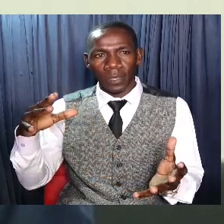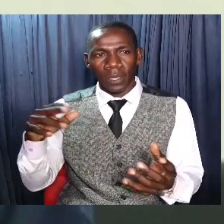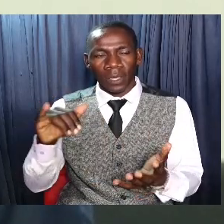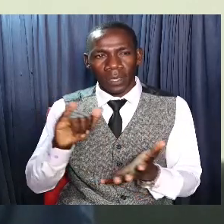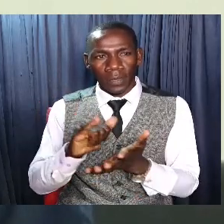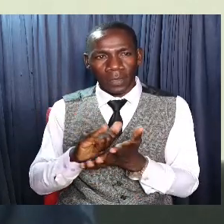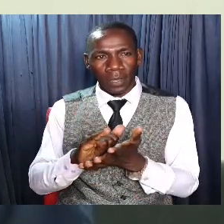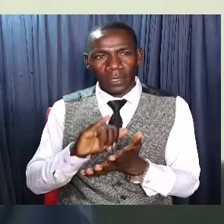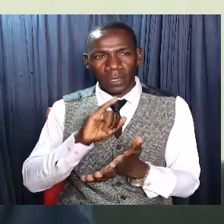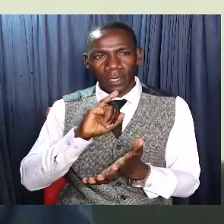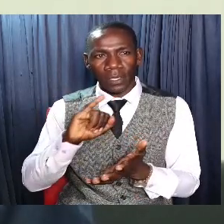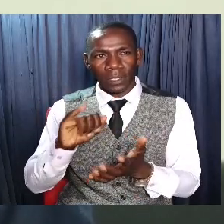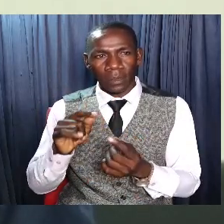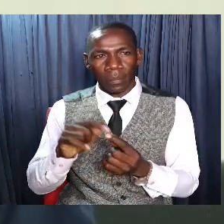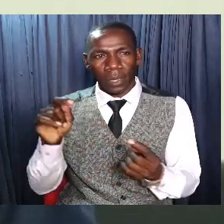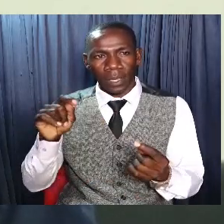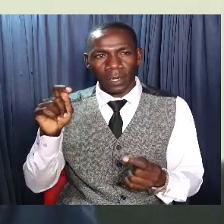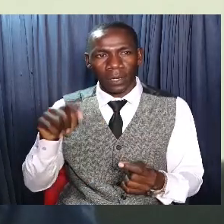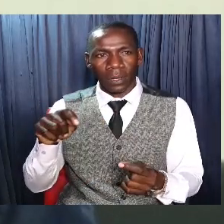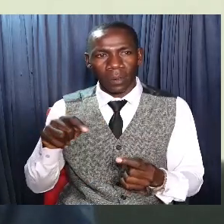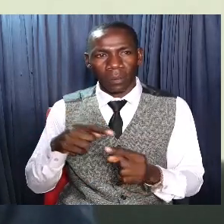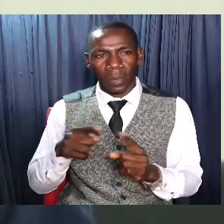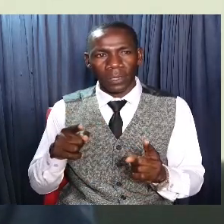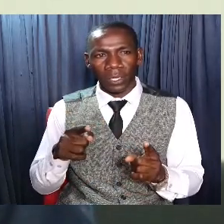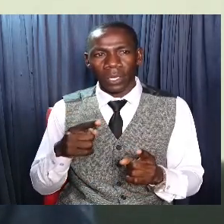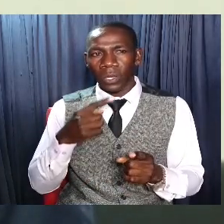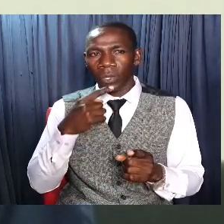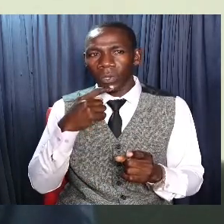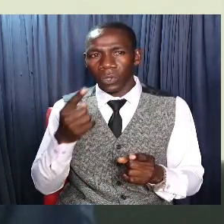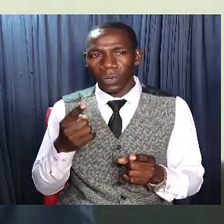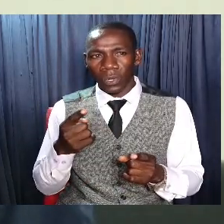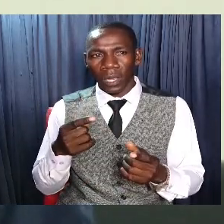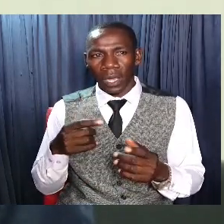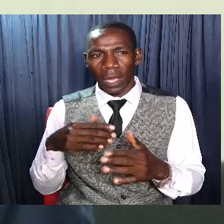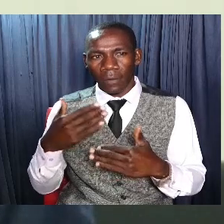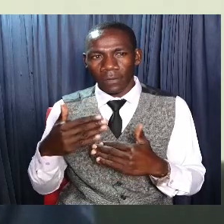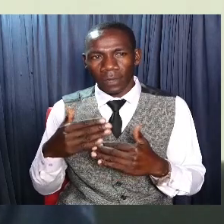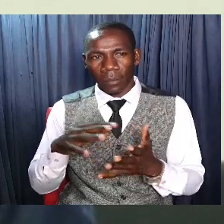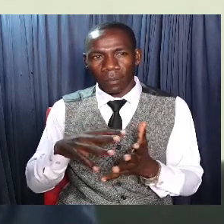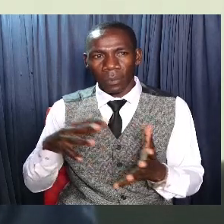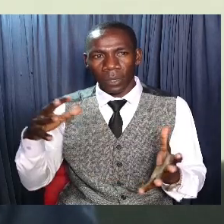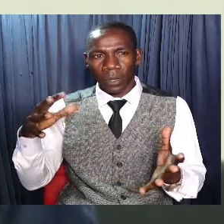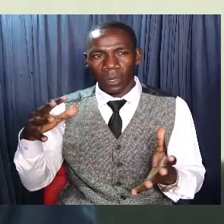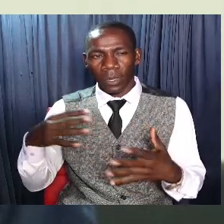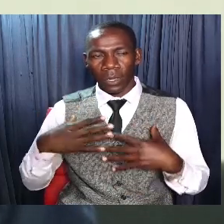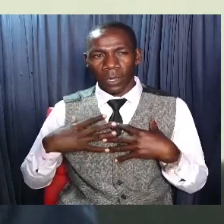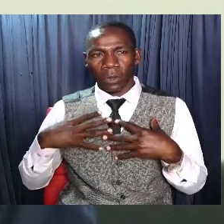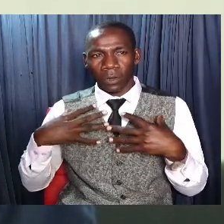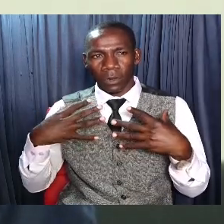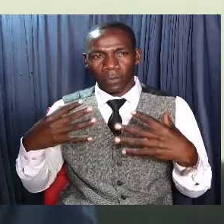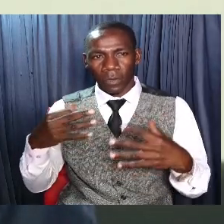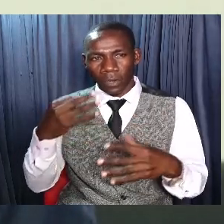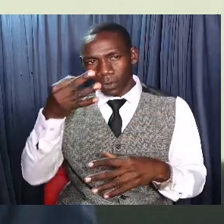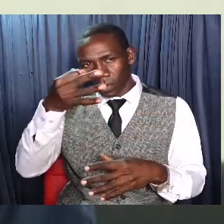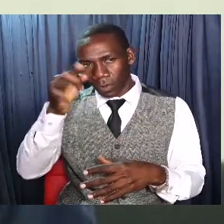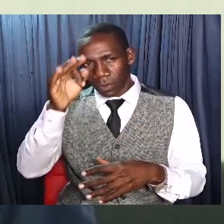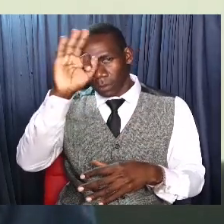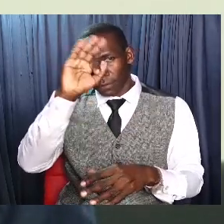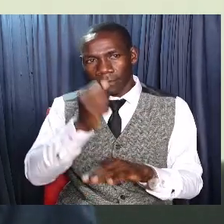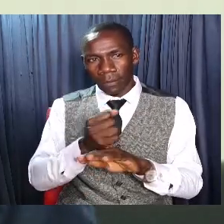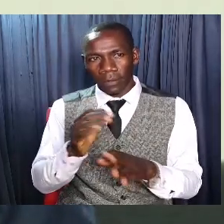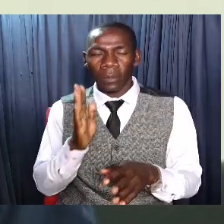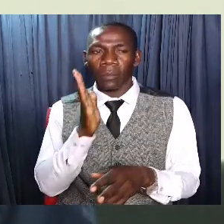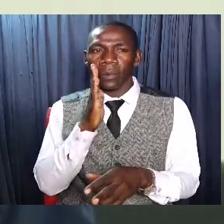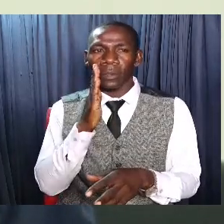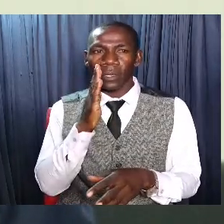ndiko huko. Now this is the pain now. Lakini niliambiwaje nikiumwa sana? What was I told in double pain? Nikiri Mungu wa mama mwanzi. I confess God of the founder